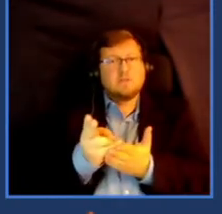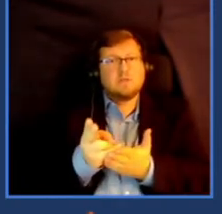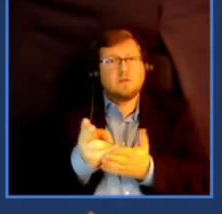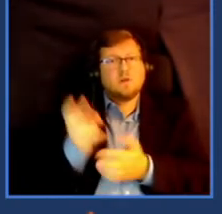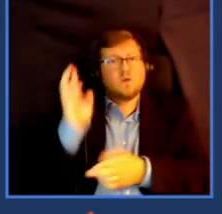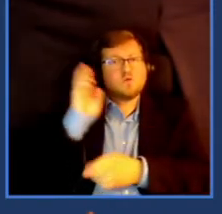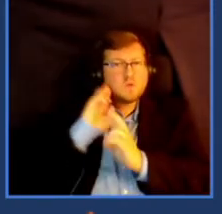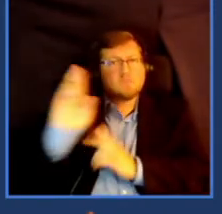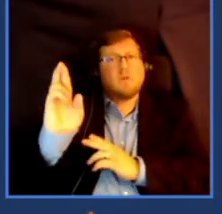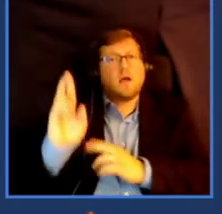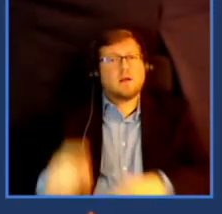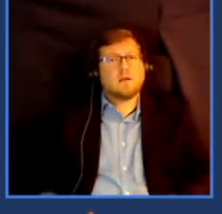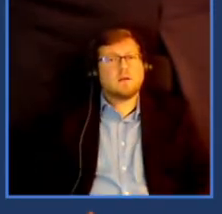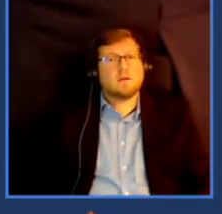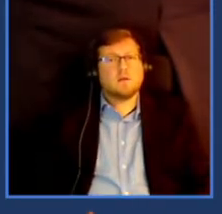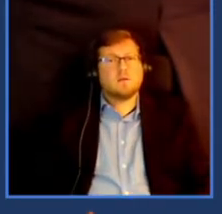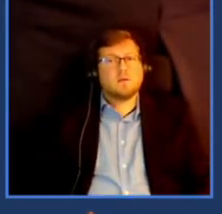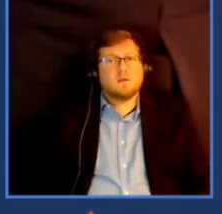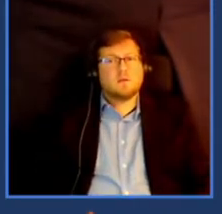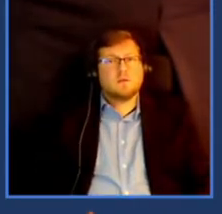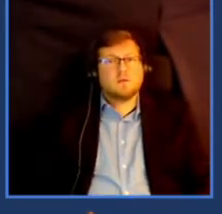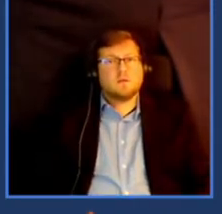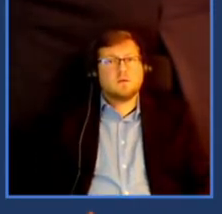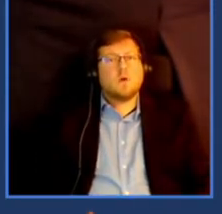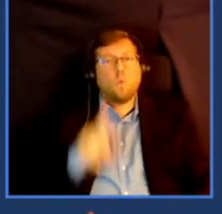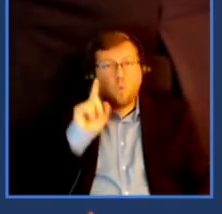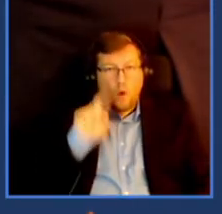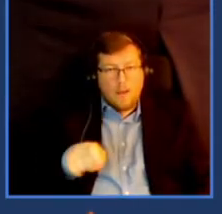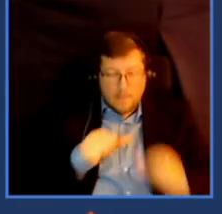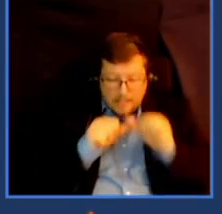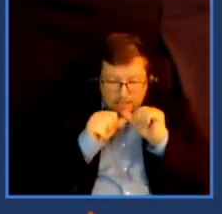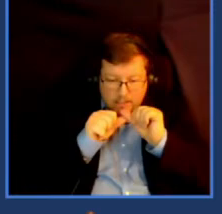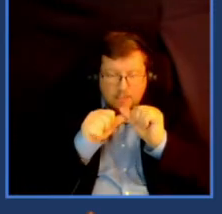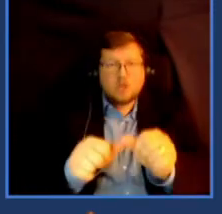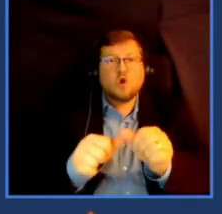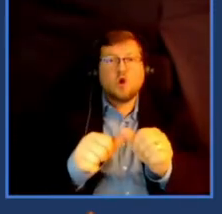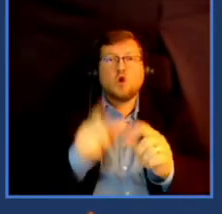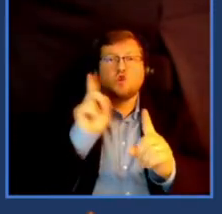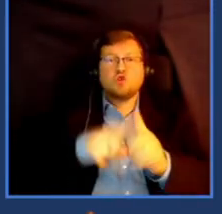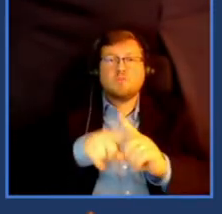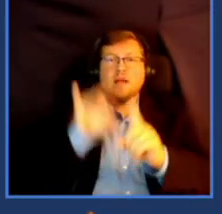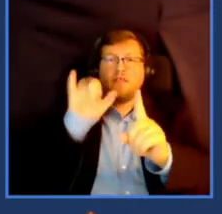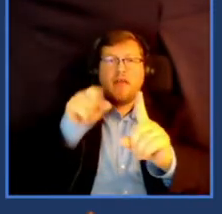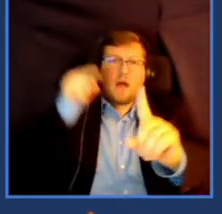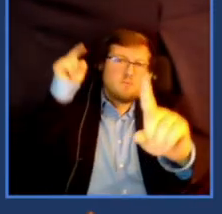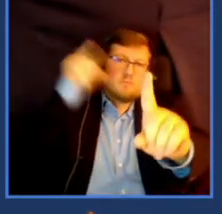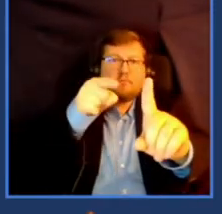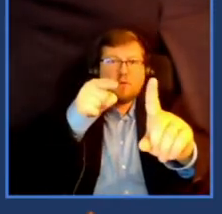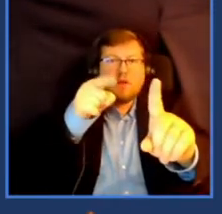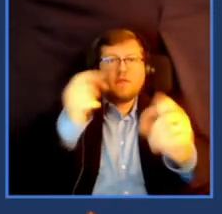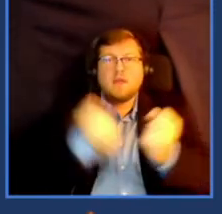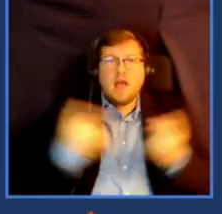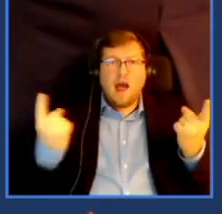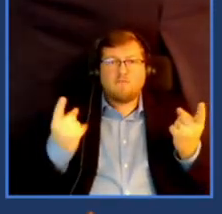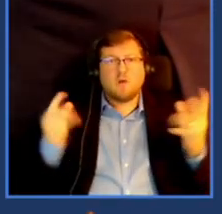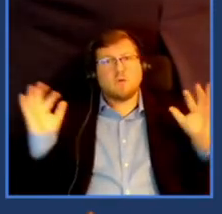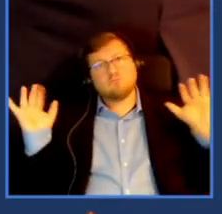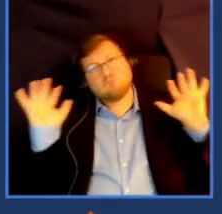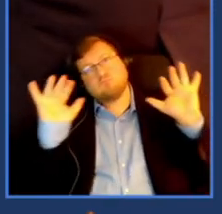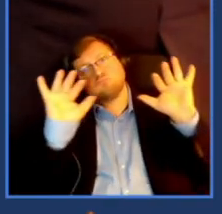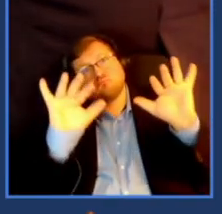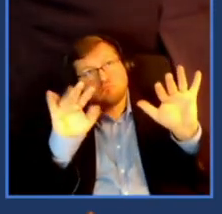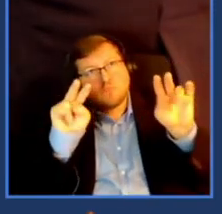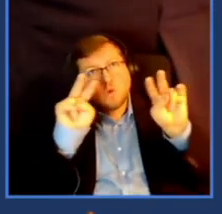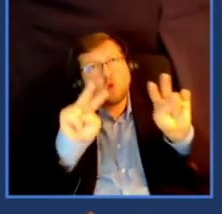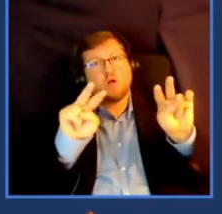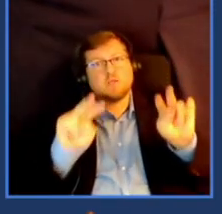America is and must continue to be a beacon of light, liberty, and democracy, and unity. That's who